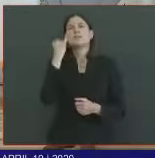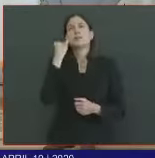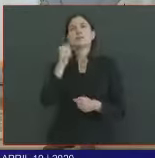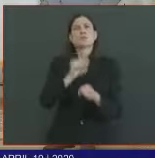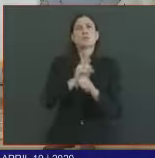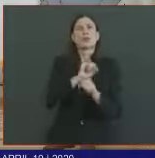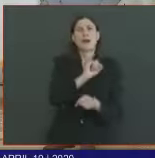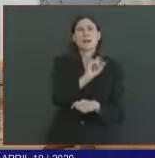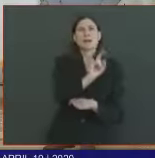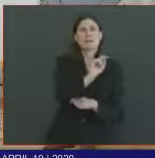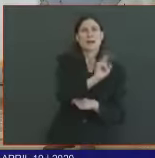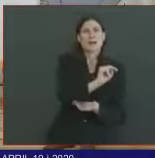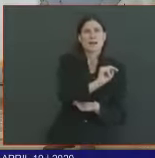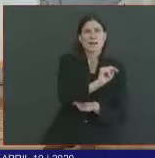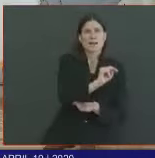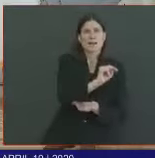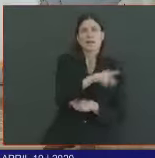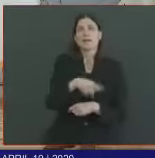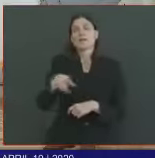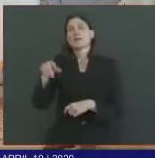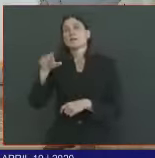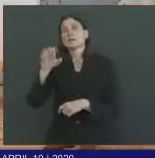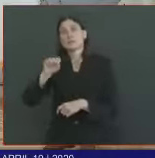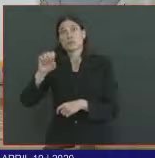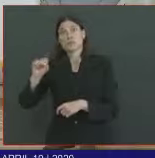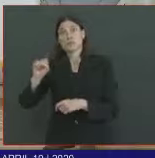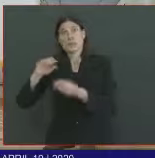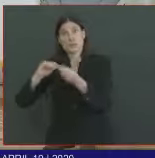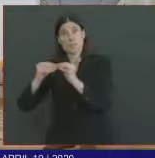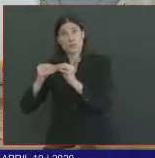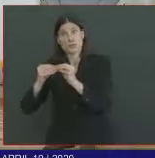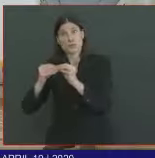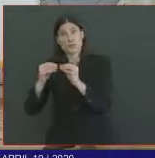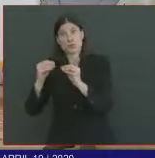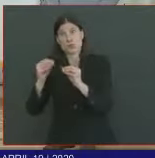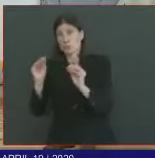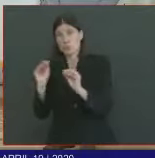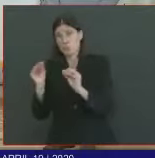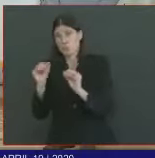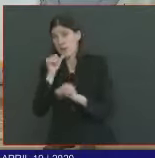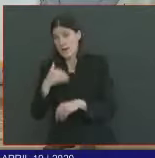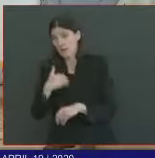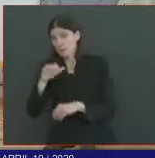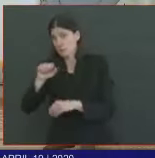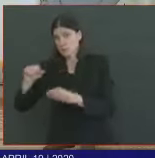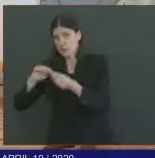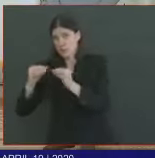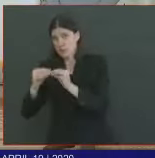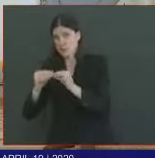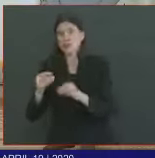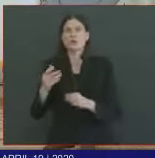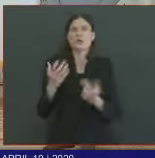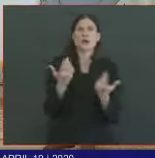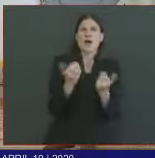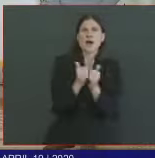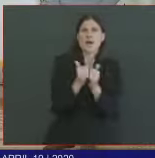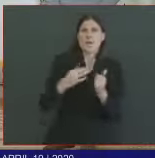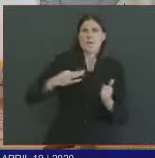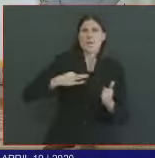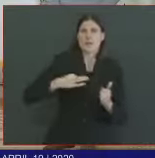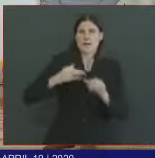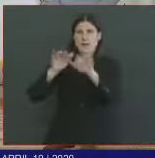There is, and I will follow up with you specifically on that. It varies a bit depending on